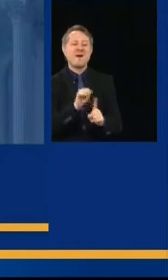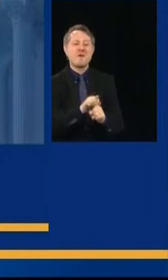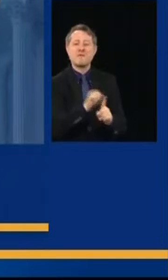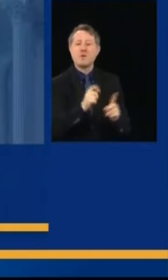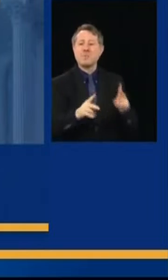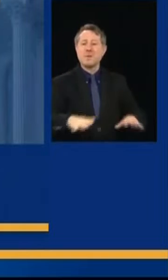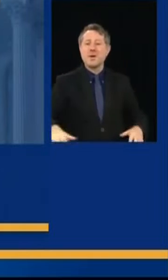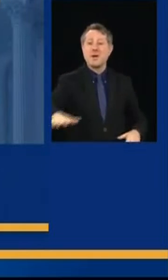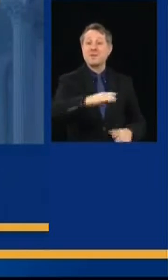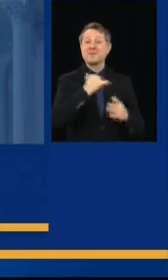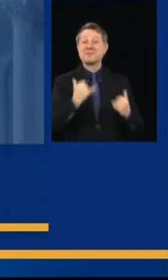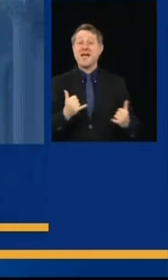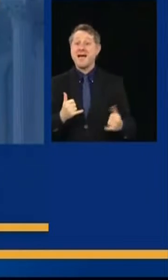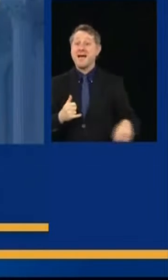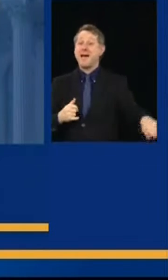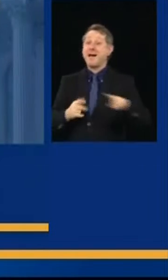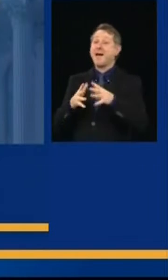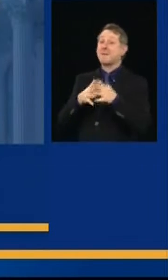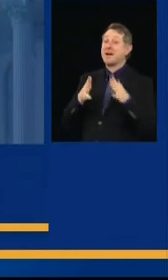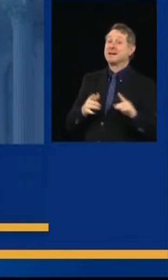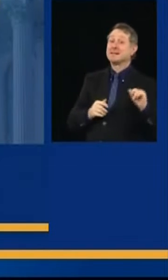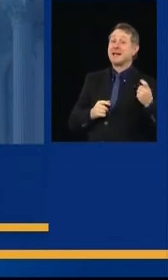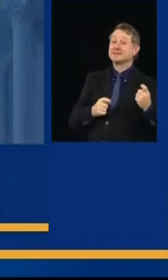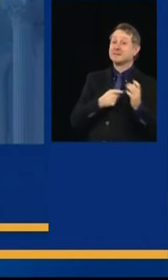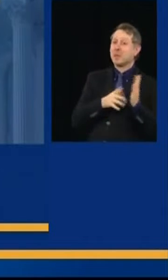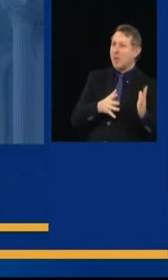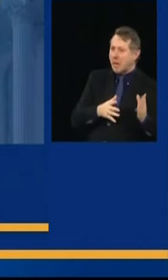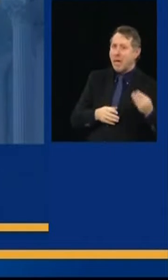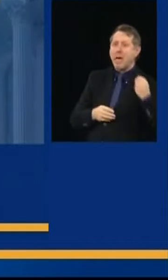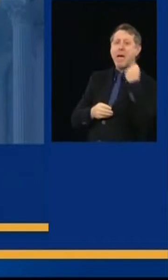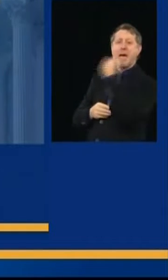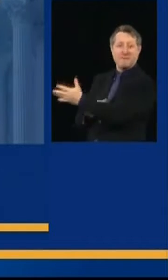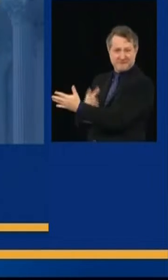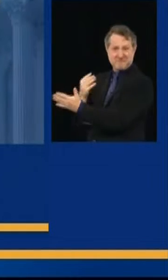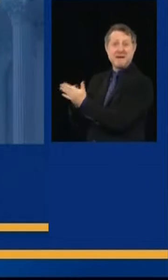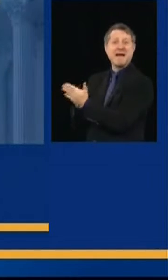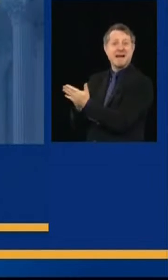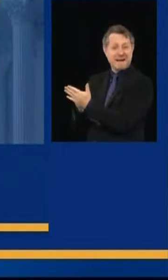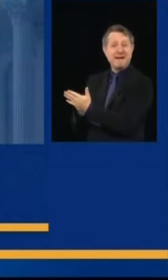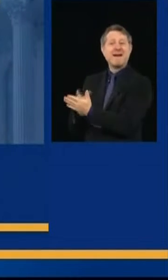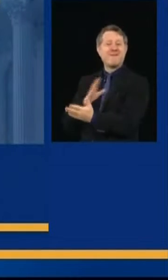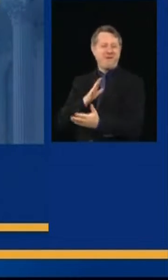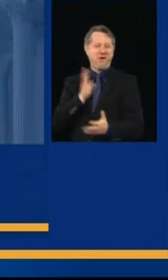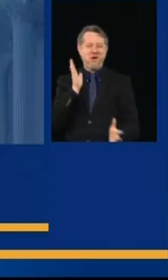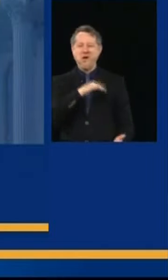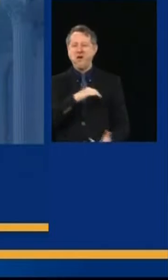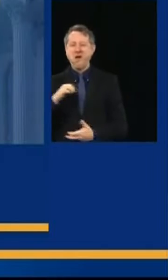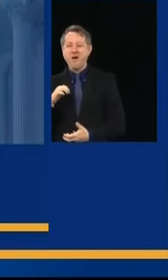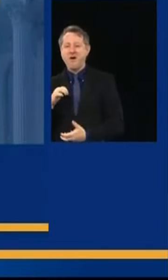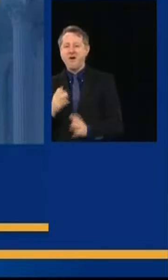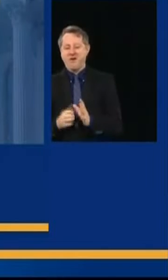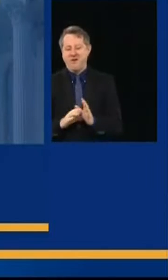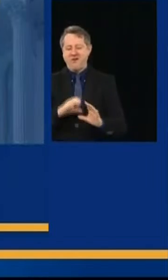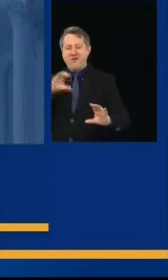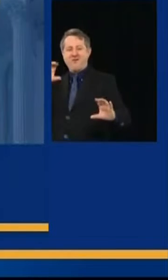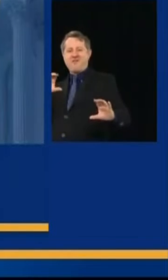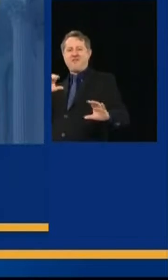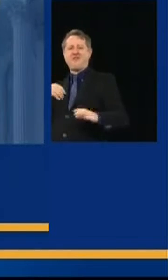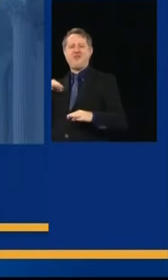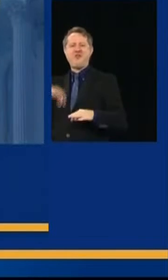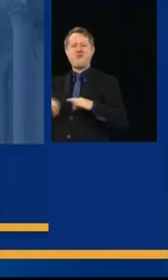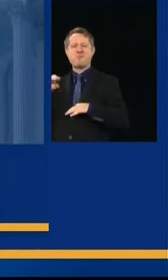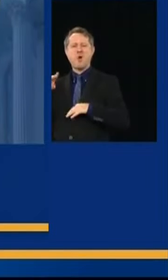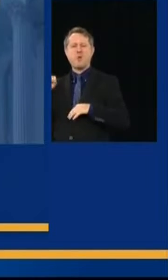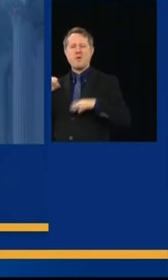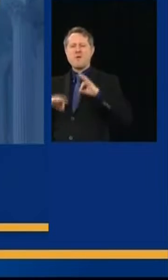Taxpayers bail out the corporation. They turn around and use the money to give themselves a fat paycheck when they're the ones who caused